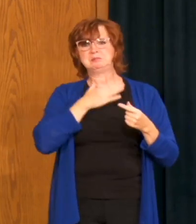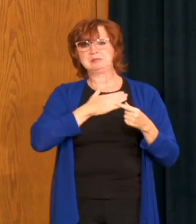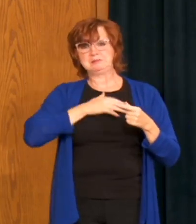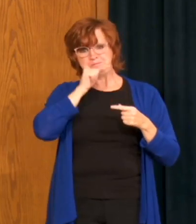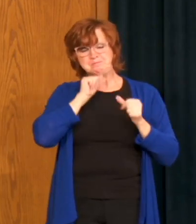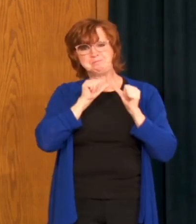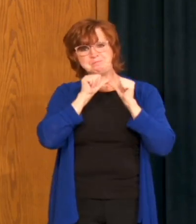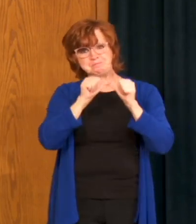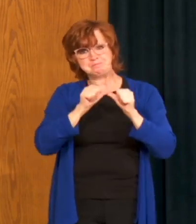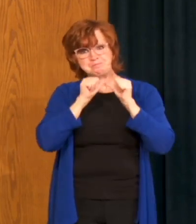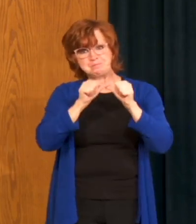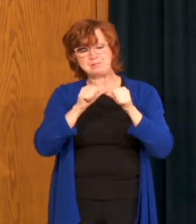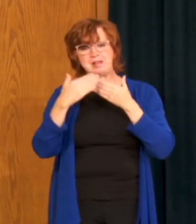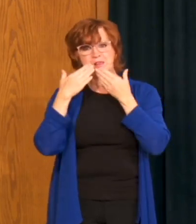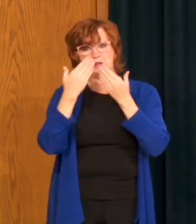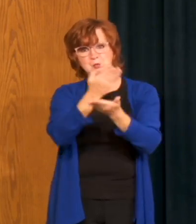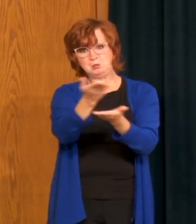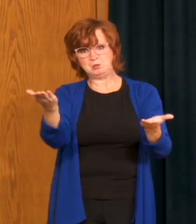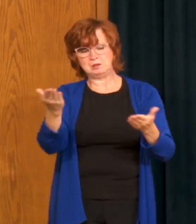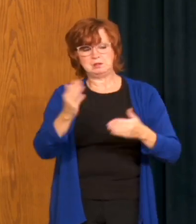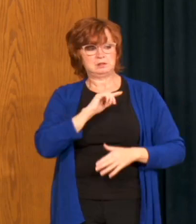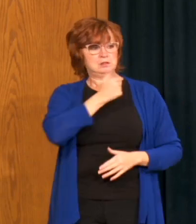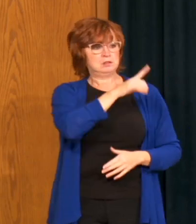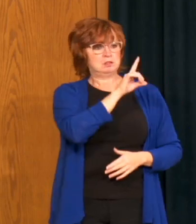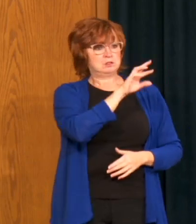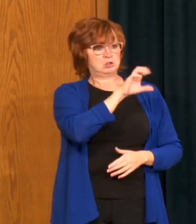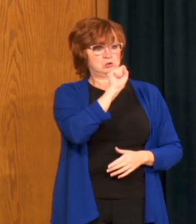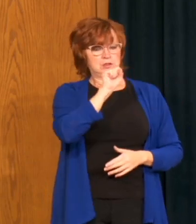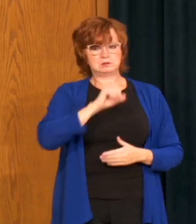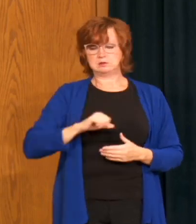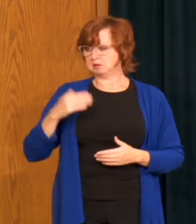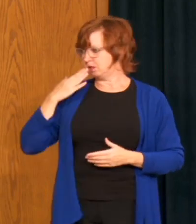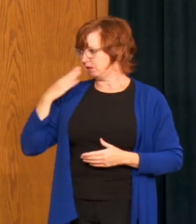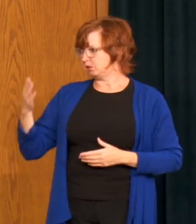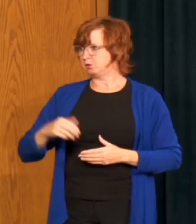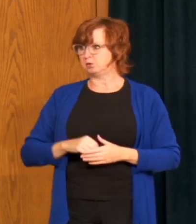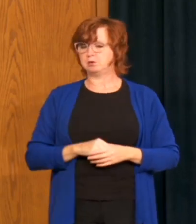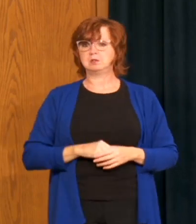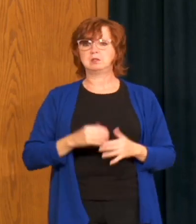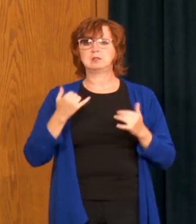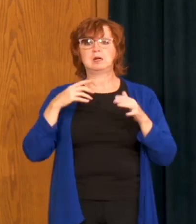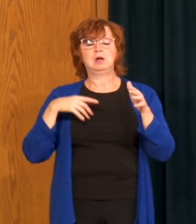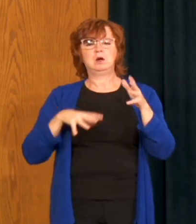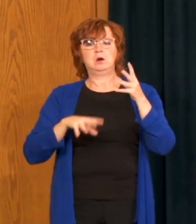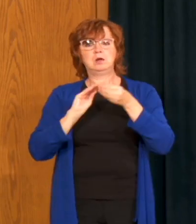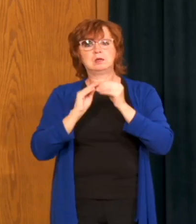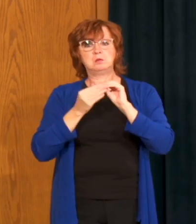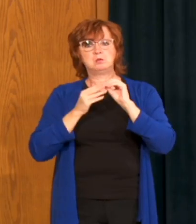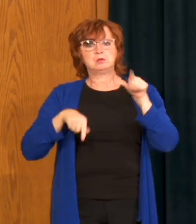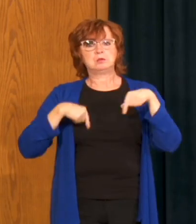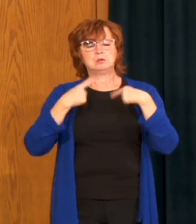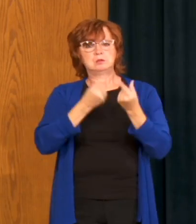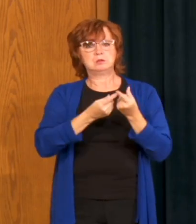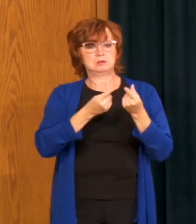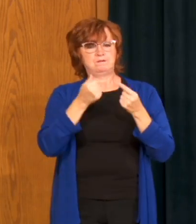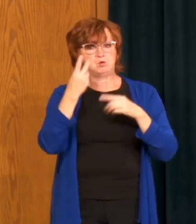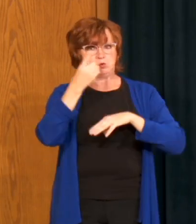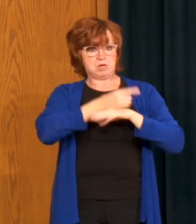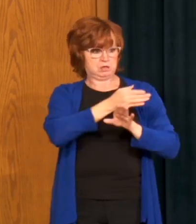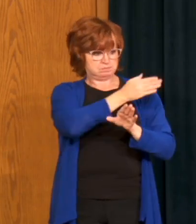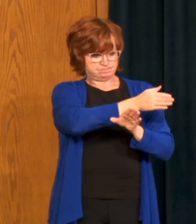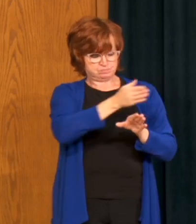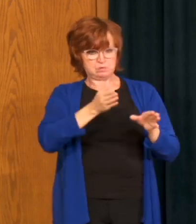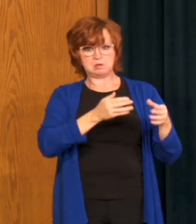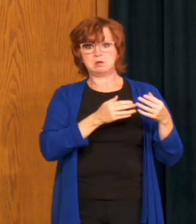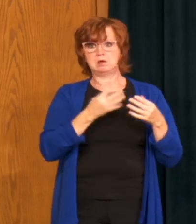Premier. So I'll just maybe update numbers for the last several days. So we have in the last